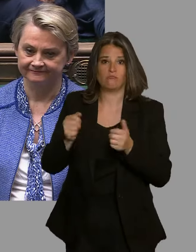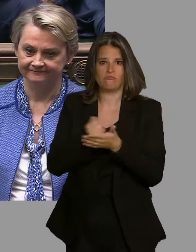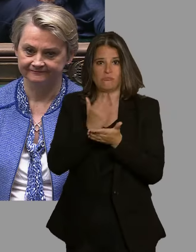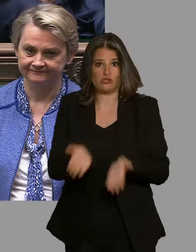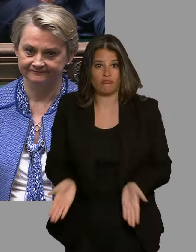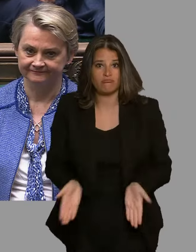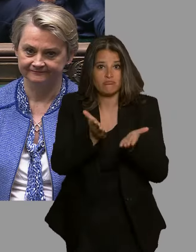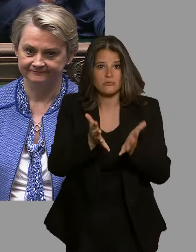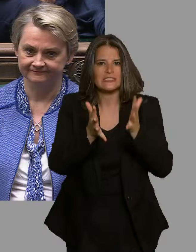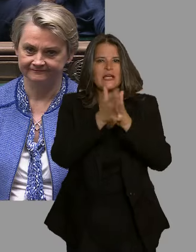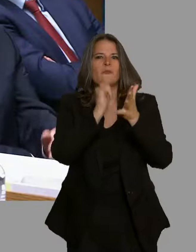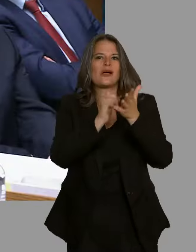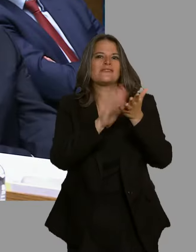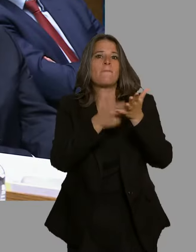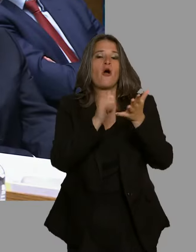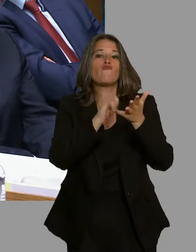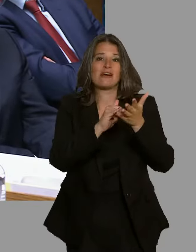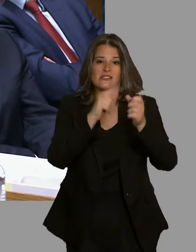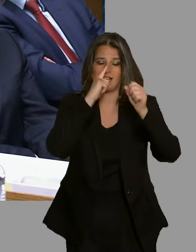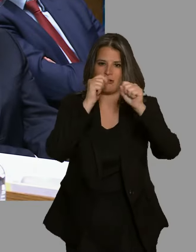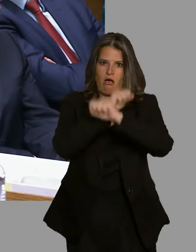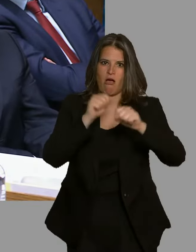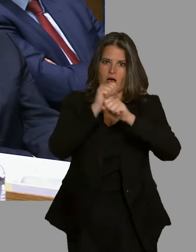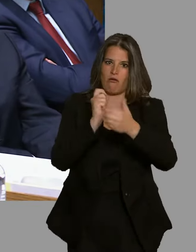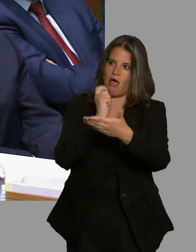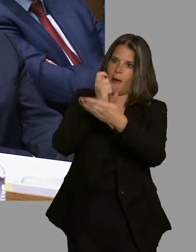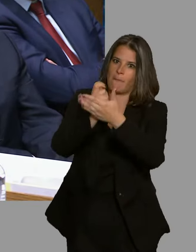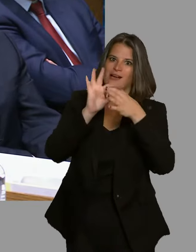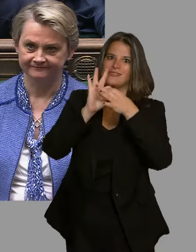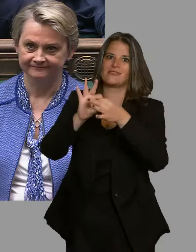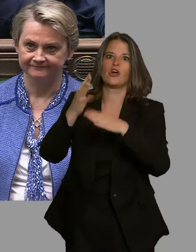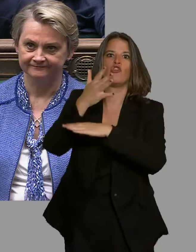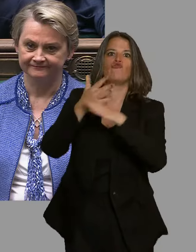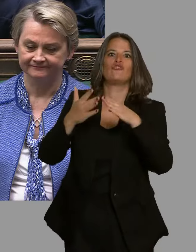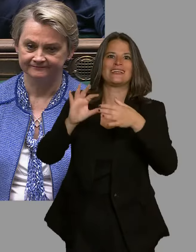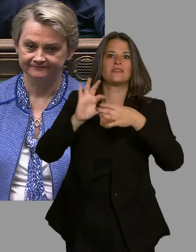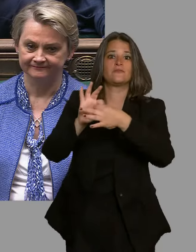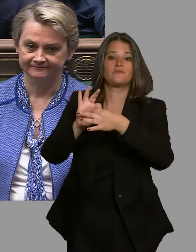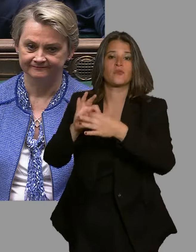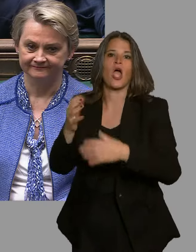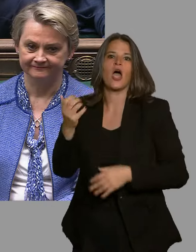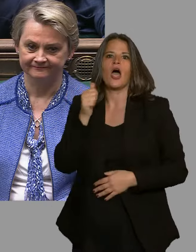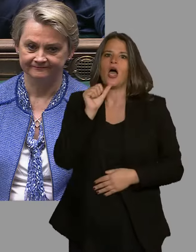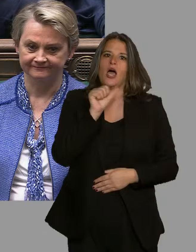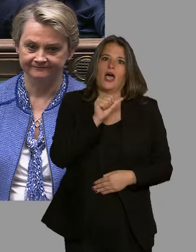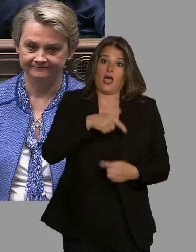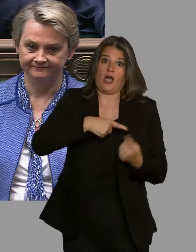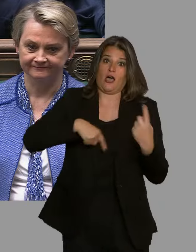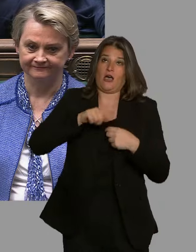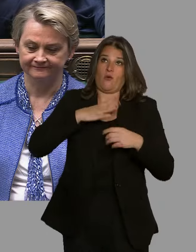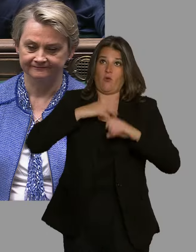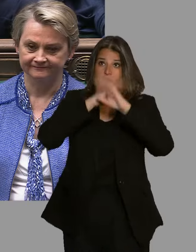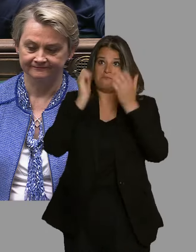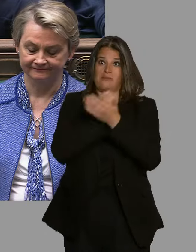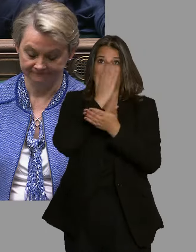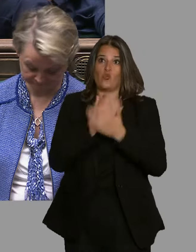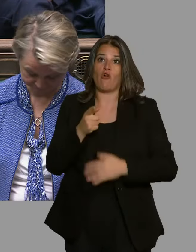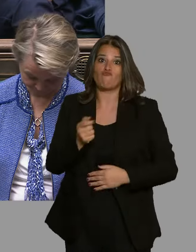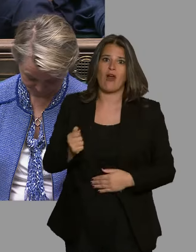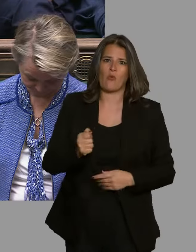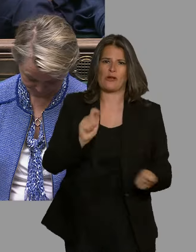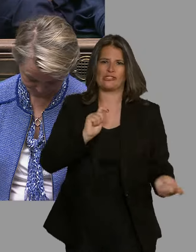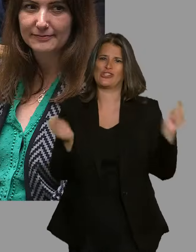country. My honourable friend has been a champion for better railways and easier journeys for her constituents. Open access operators have